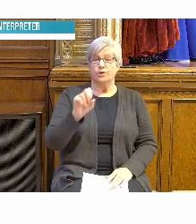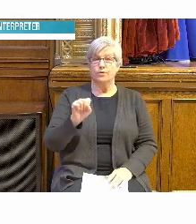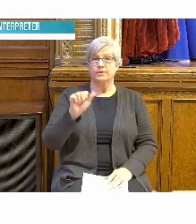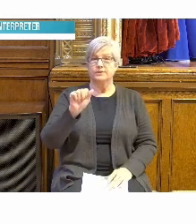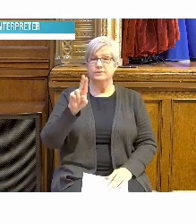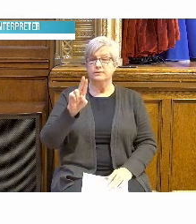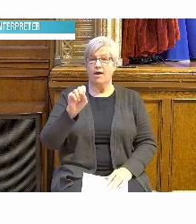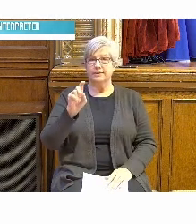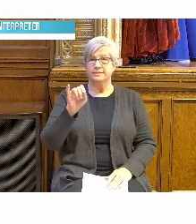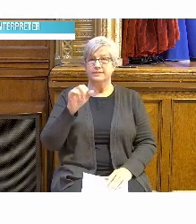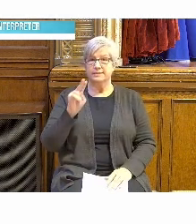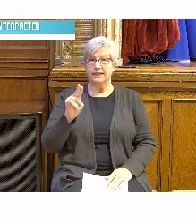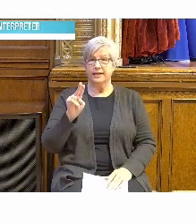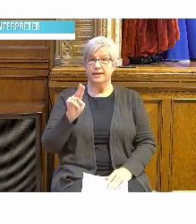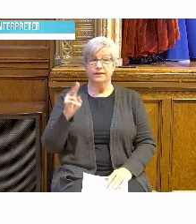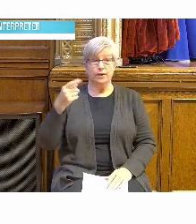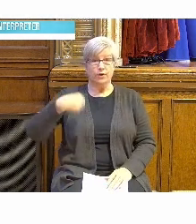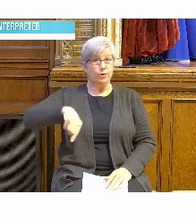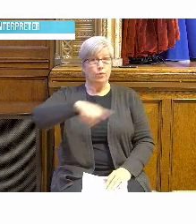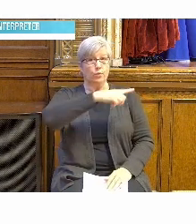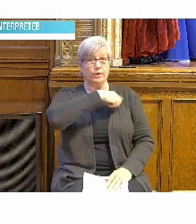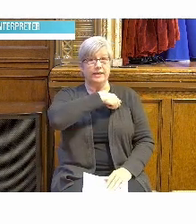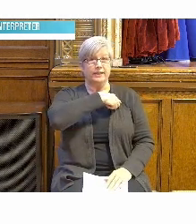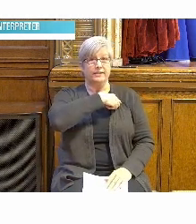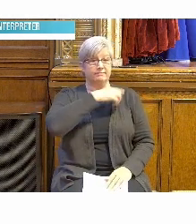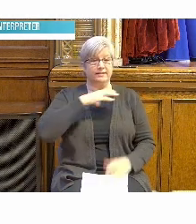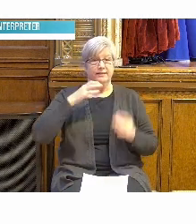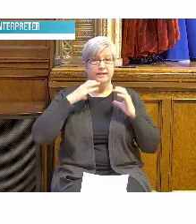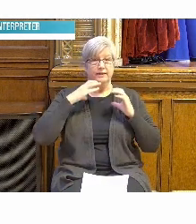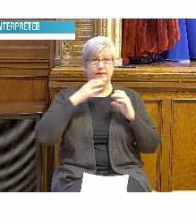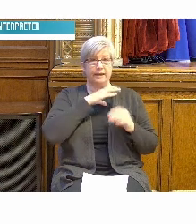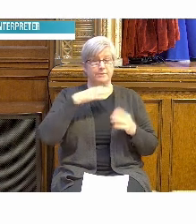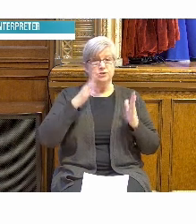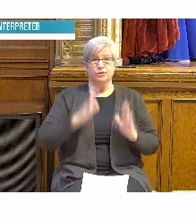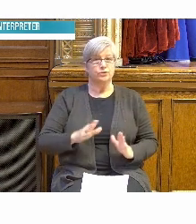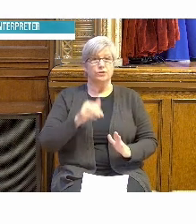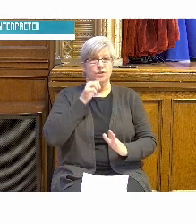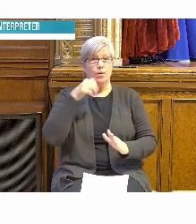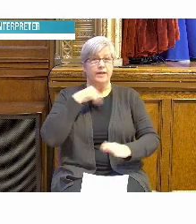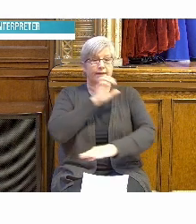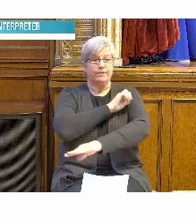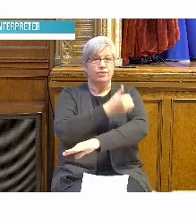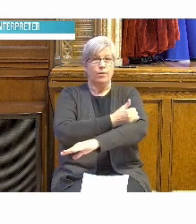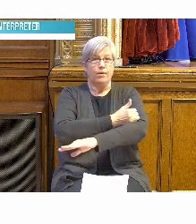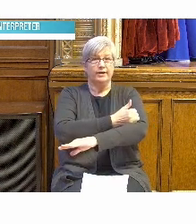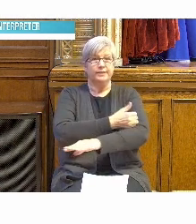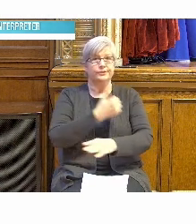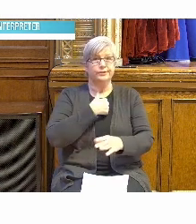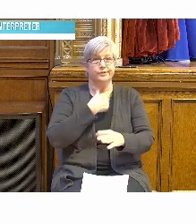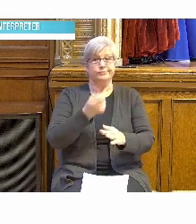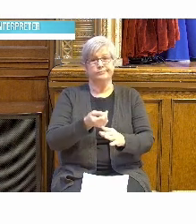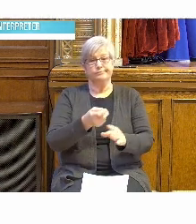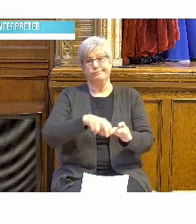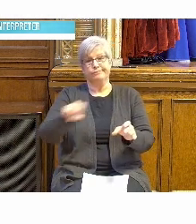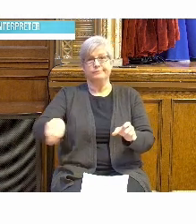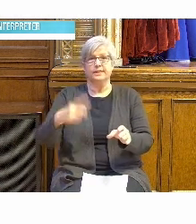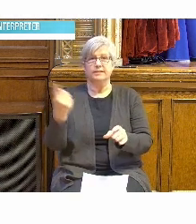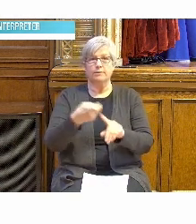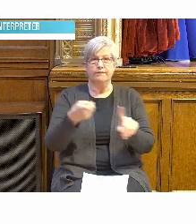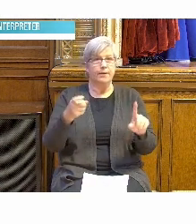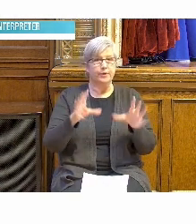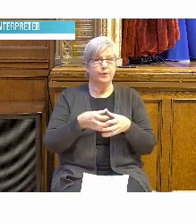have the power as commissioners to, to have somebody taken off the